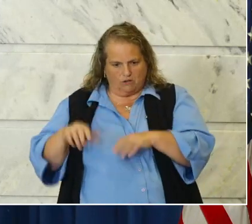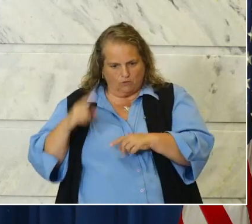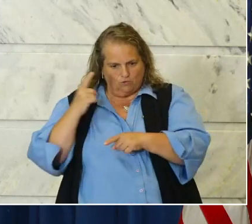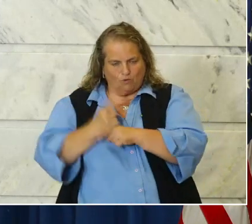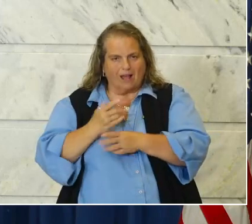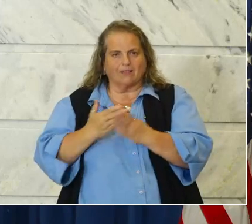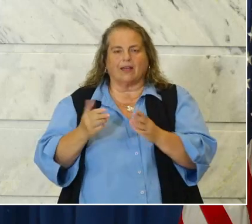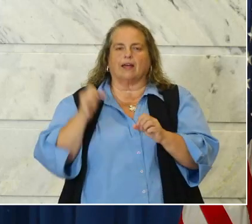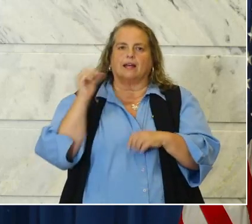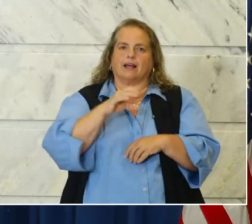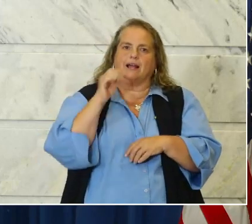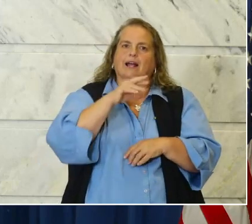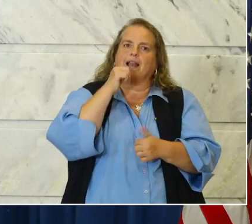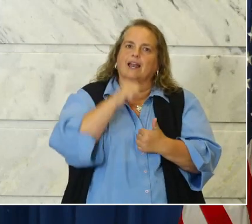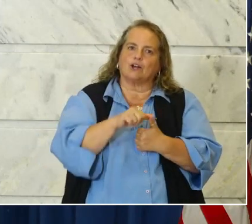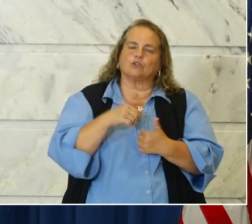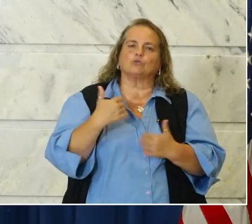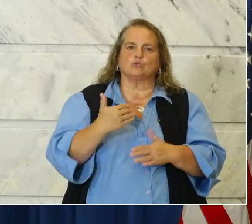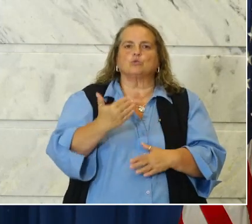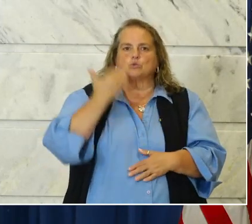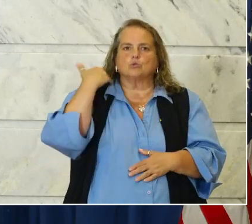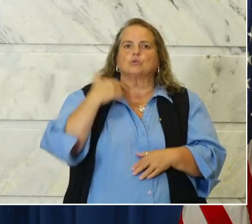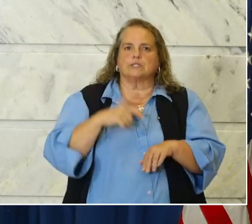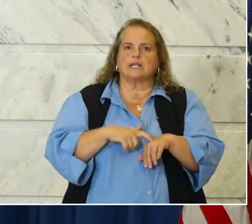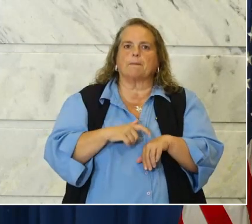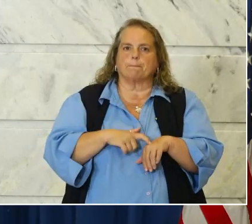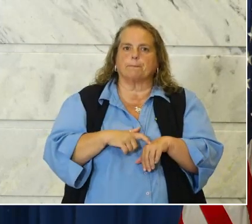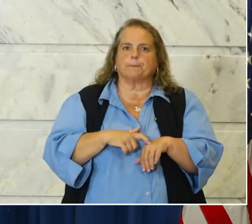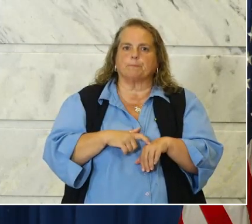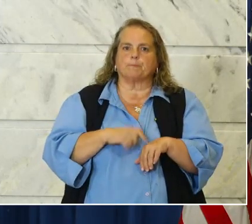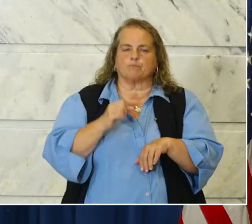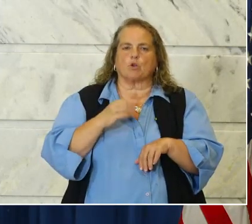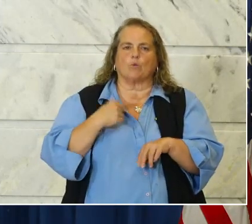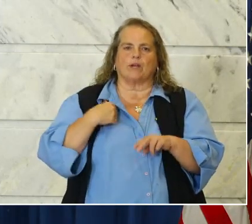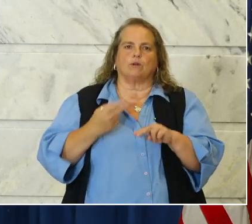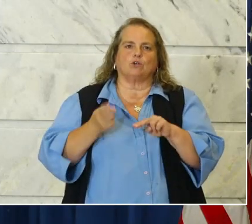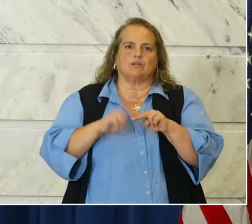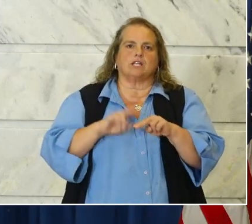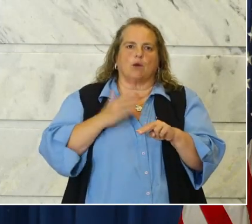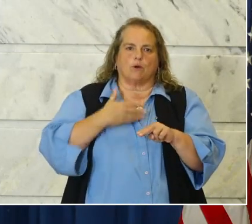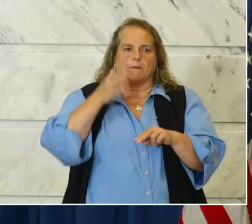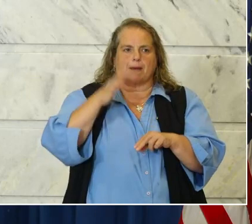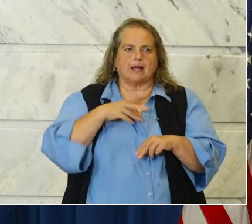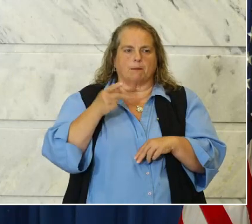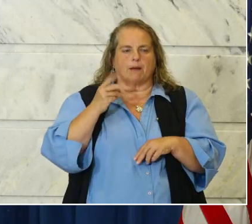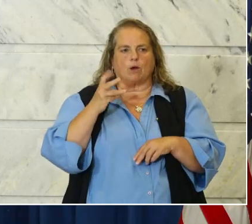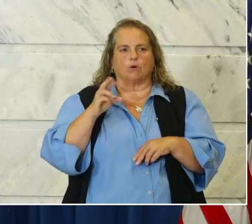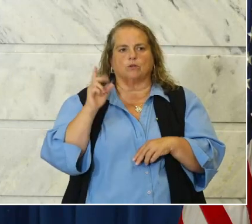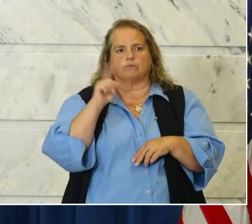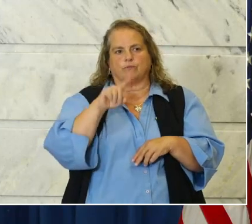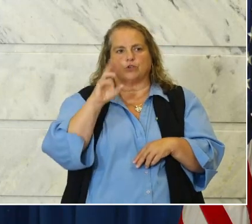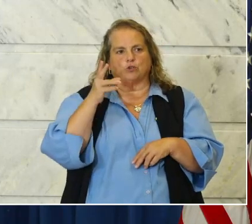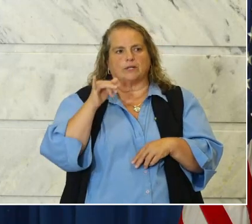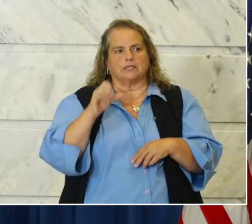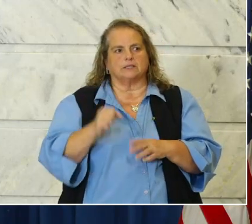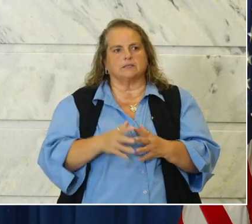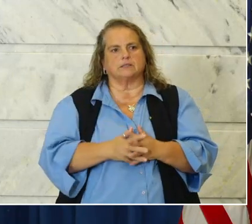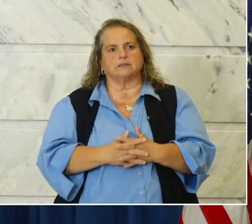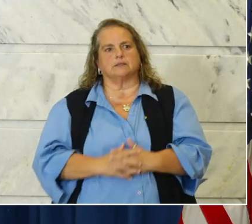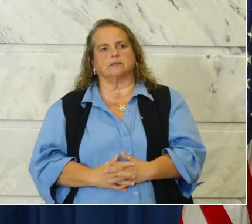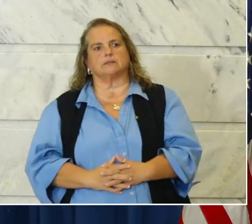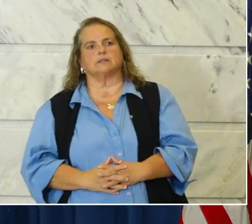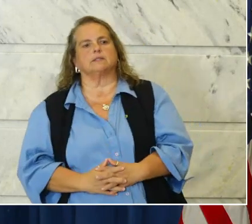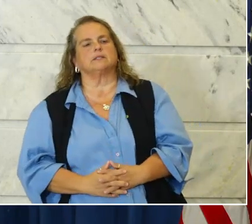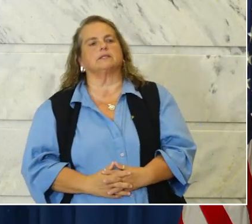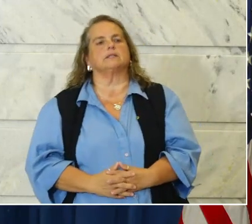and you just think about how much time that eats up. So we're increasing our manpower to get through it. Chris? Governor, Dr. Sack might